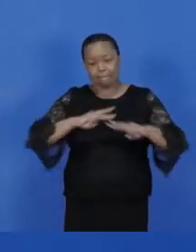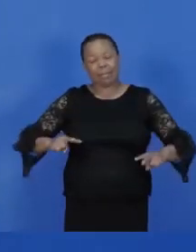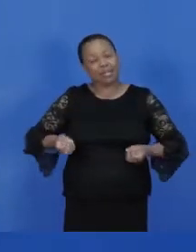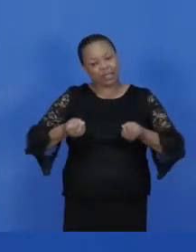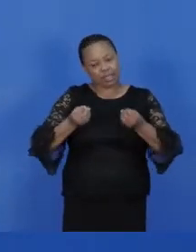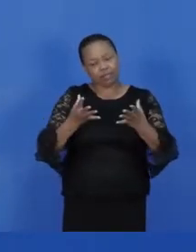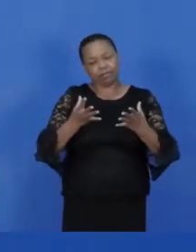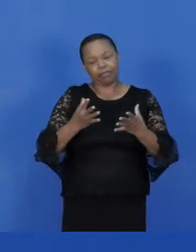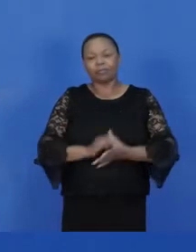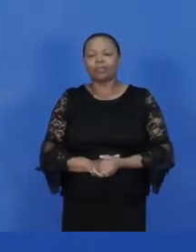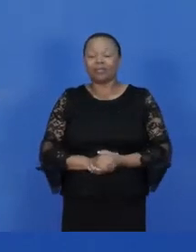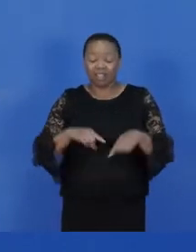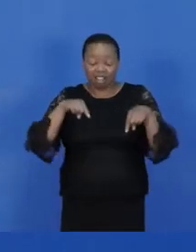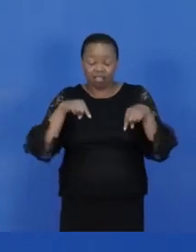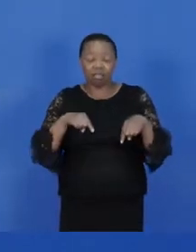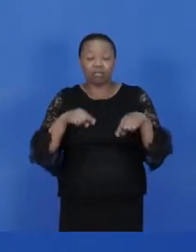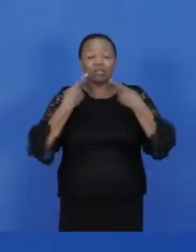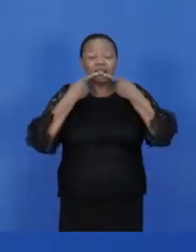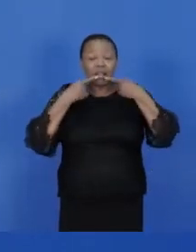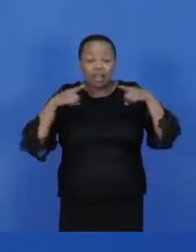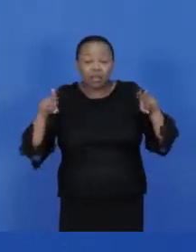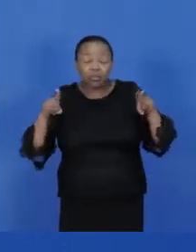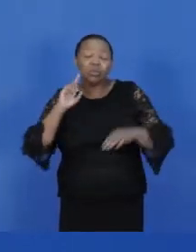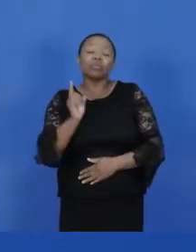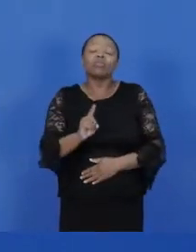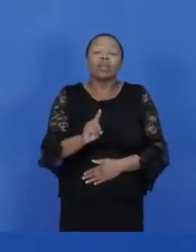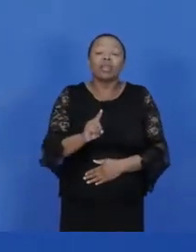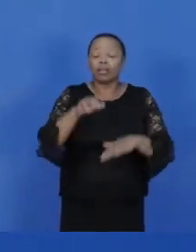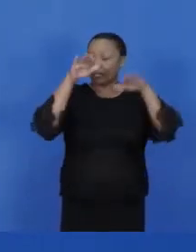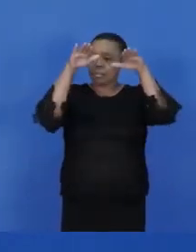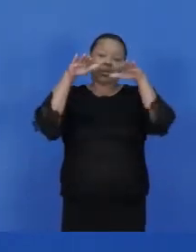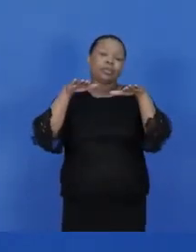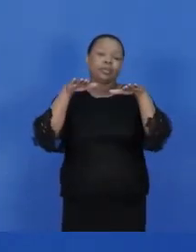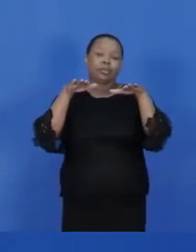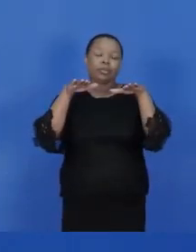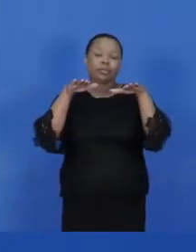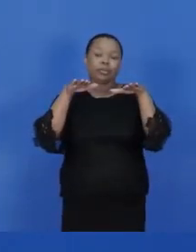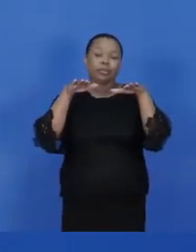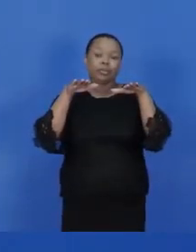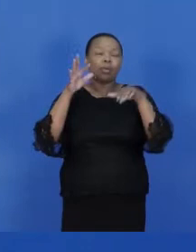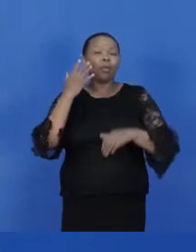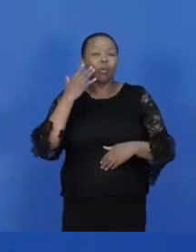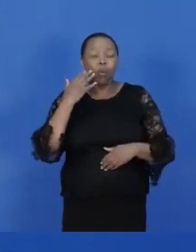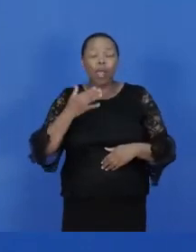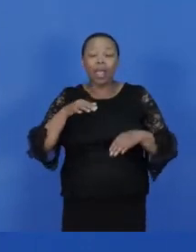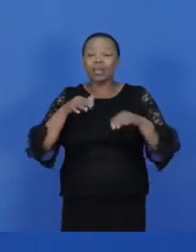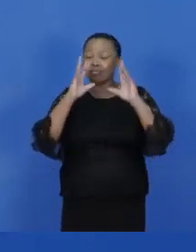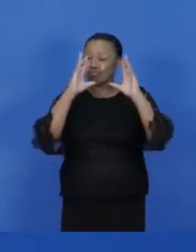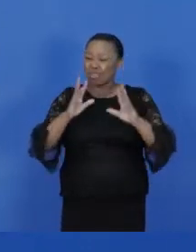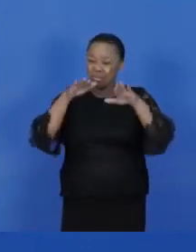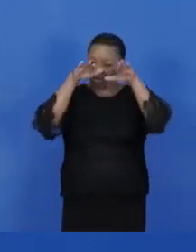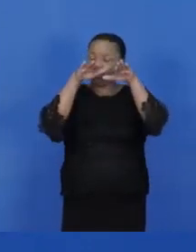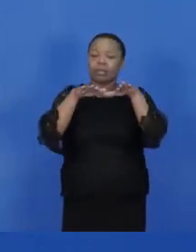peace. And so this is a declaration of a blessing when you confer a blessing over a